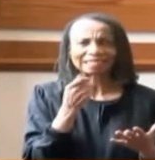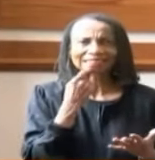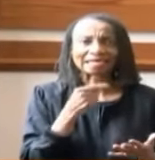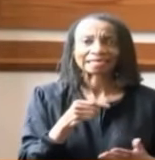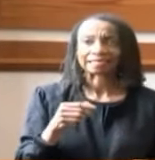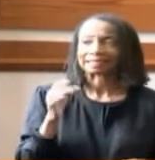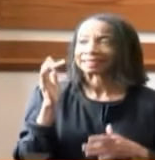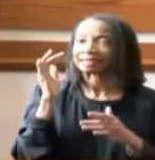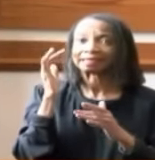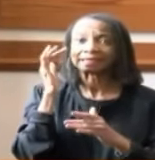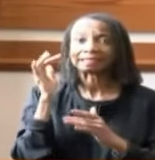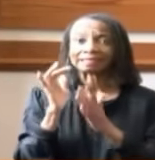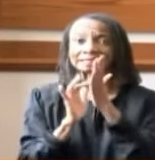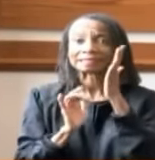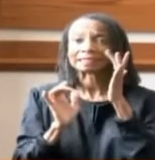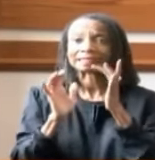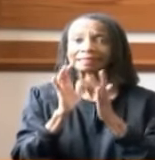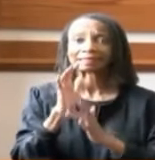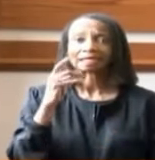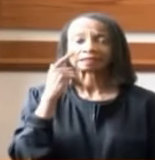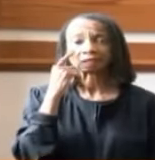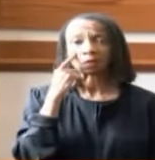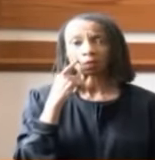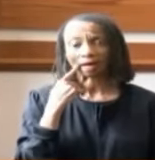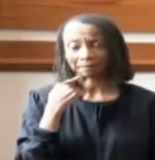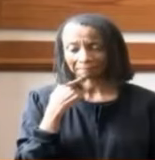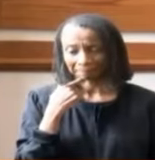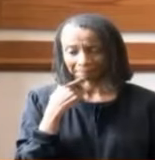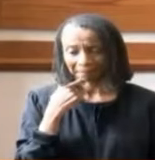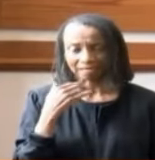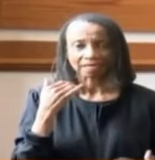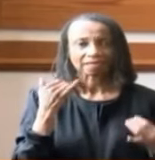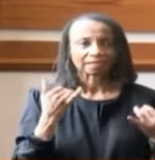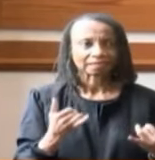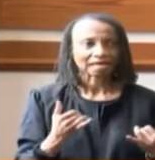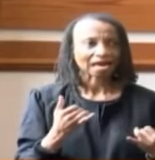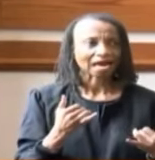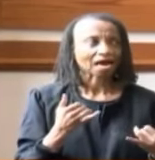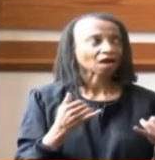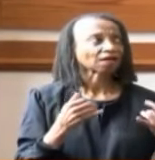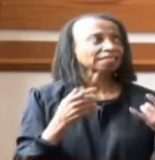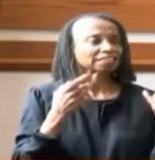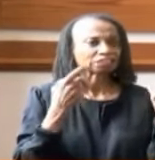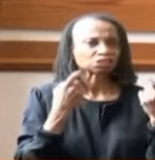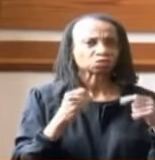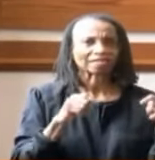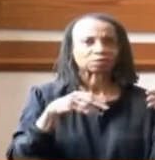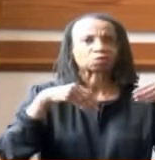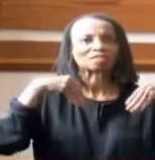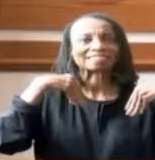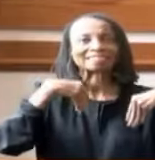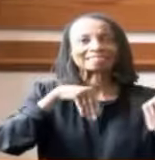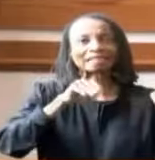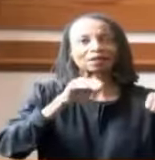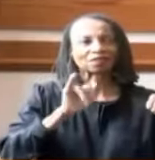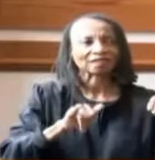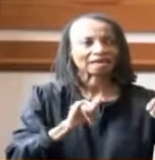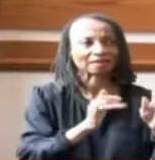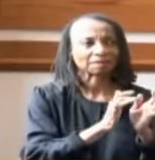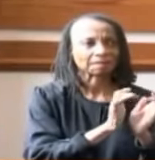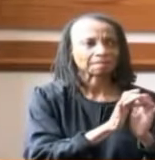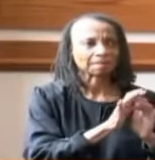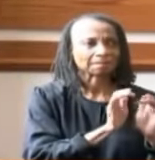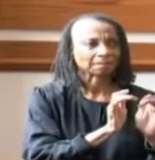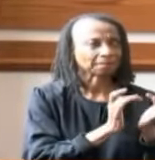And now he's running around trying to sell the book with his name on it as if he wrote it.